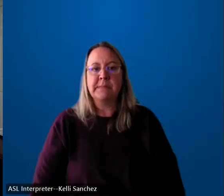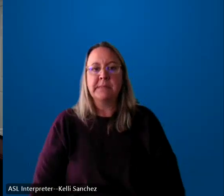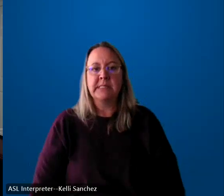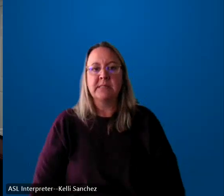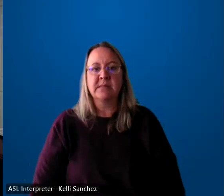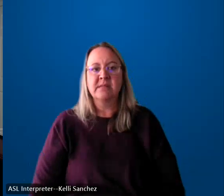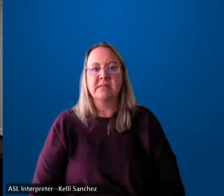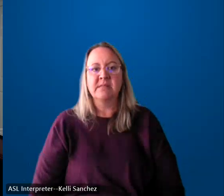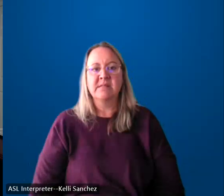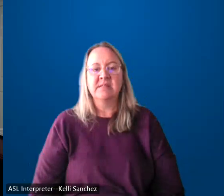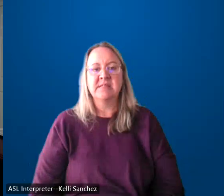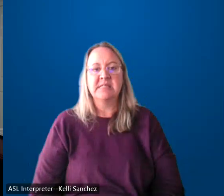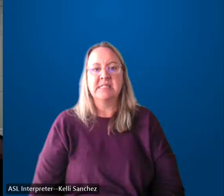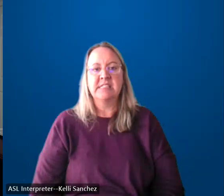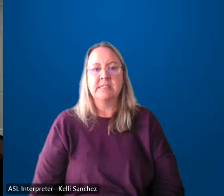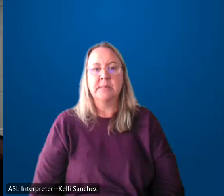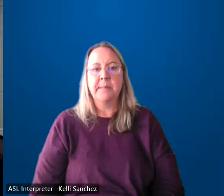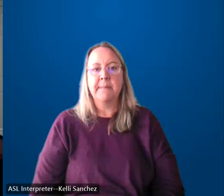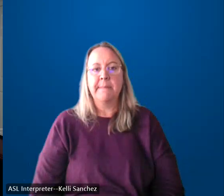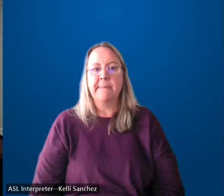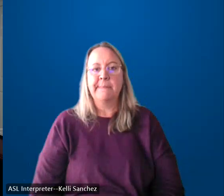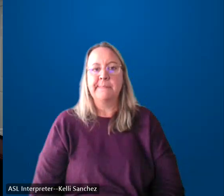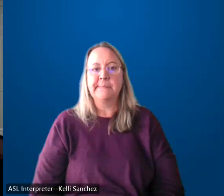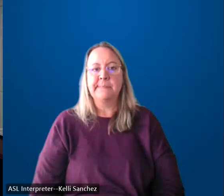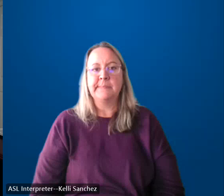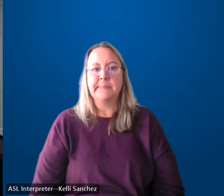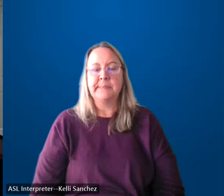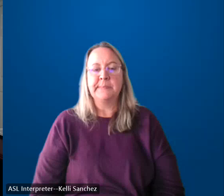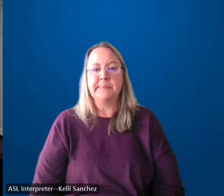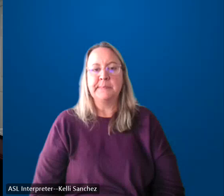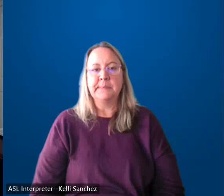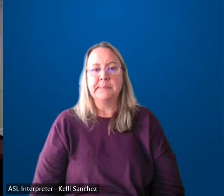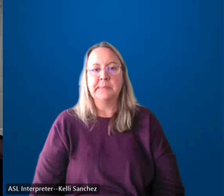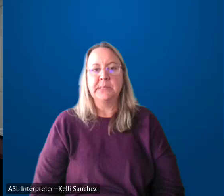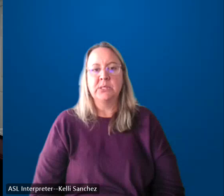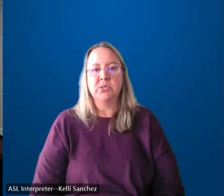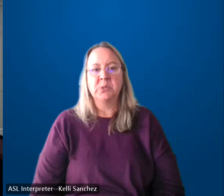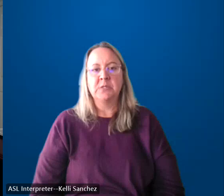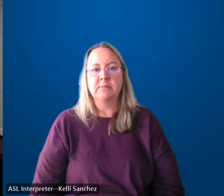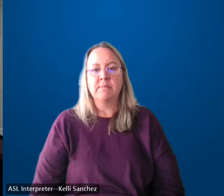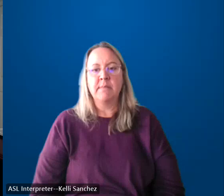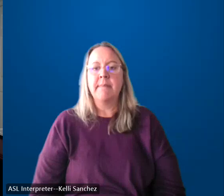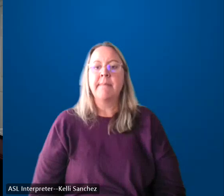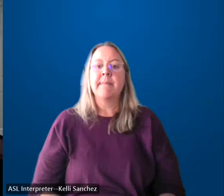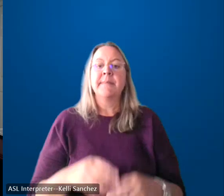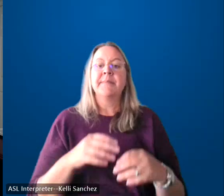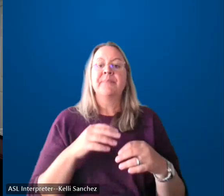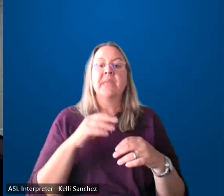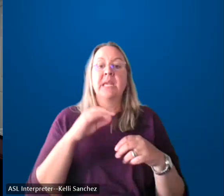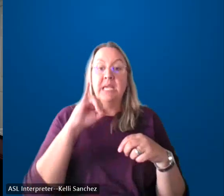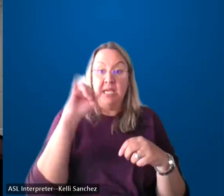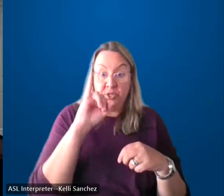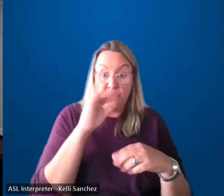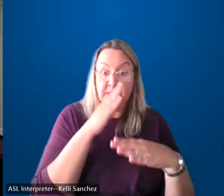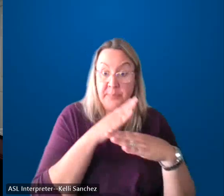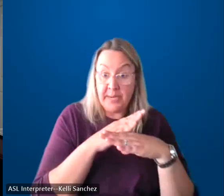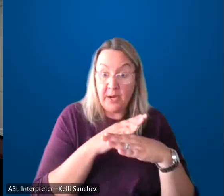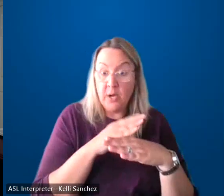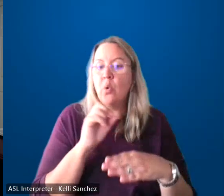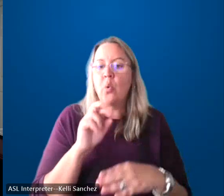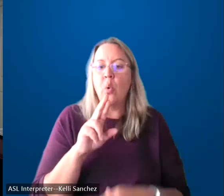do you think that these are the barriers, that's part of the reason, the barriers to insurance, or